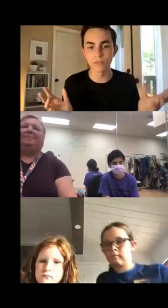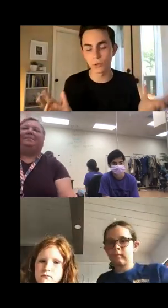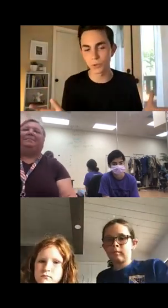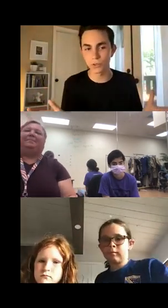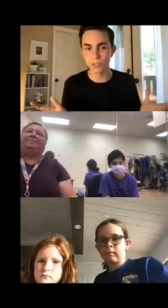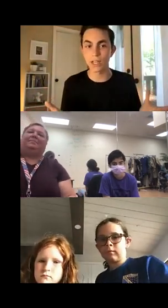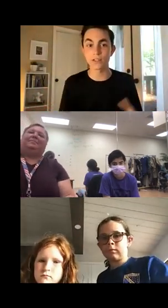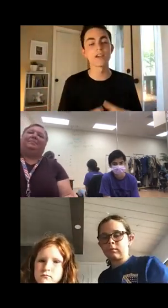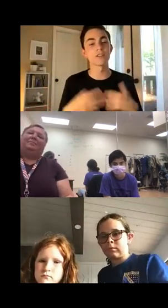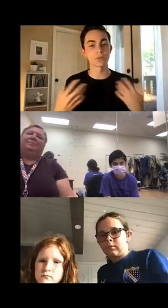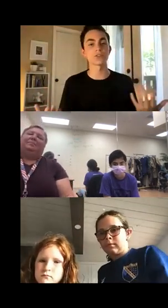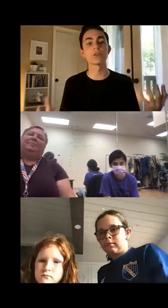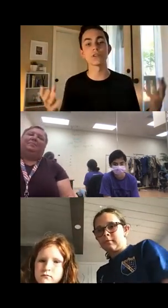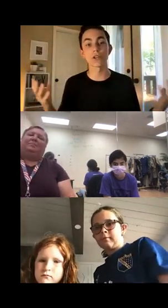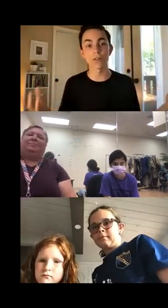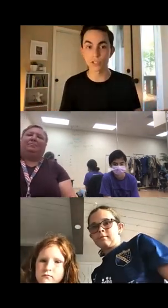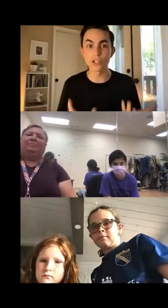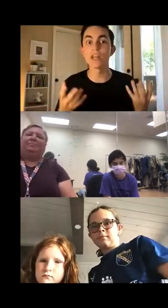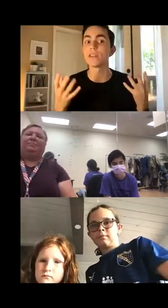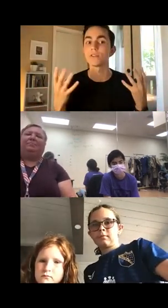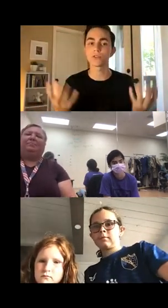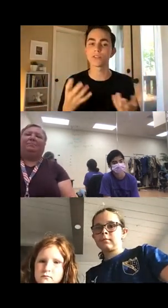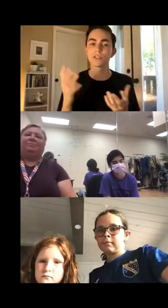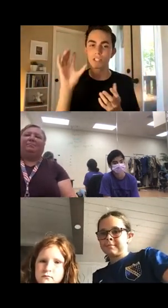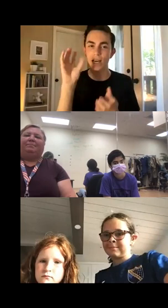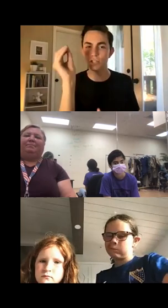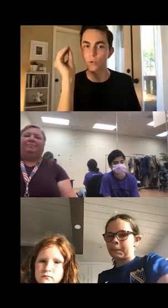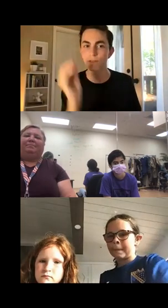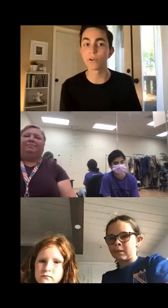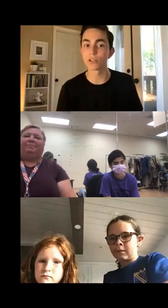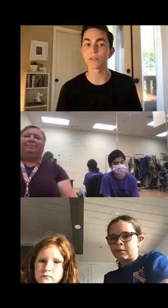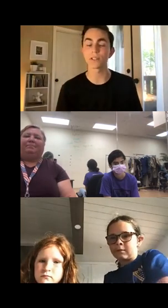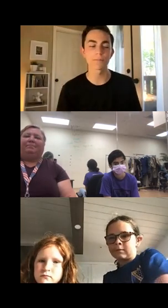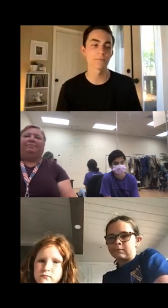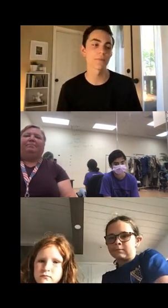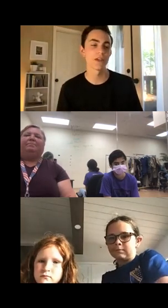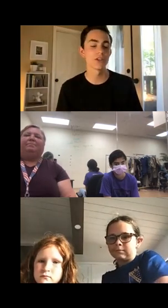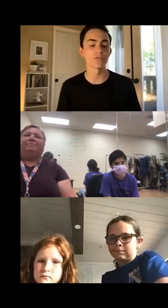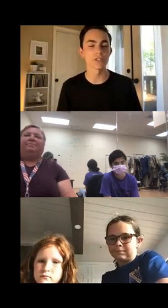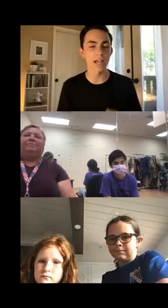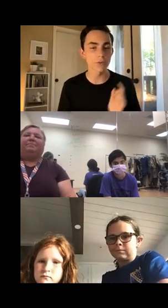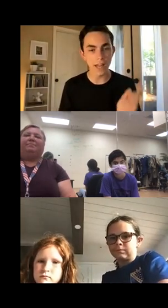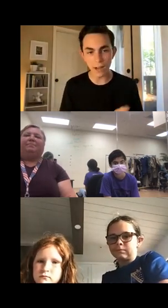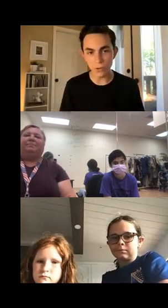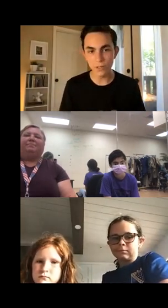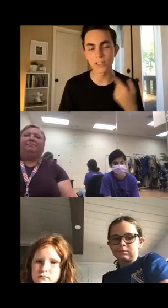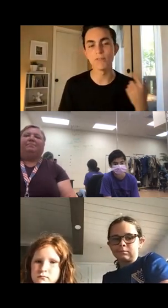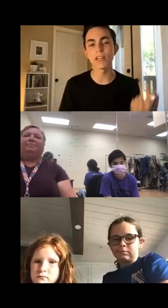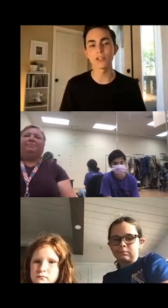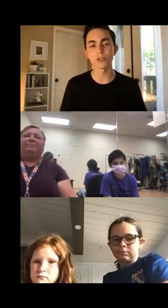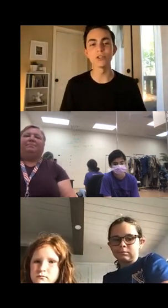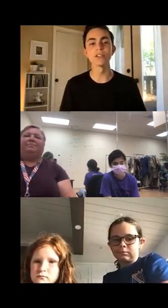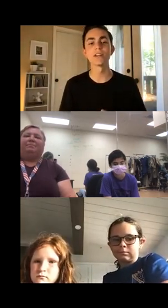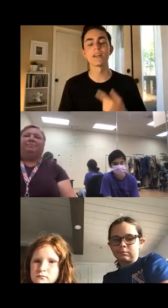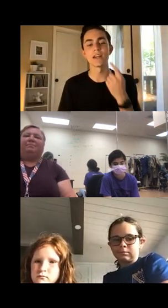really difficult to understand, especially when you're in a conversation and you're trying to just catch the quick finger spelling. So if you sound it out instead of saying